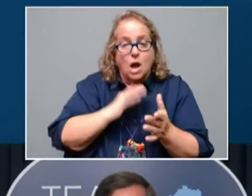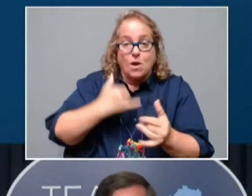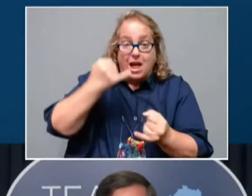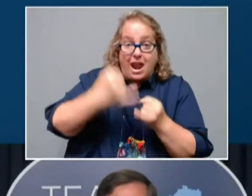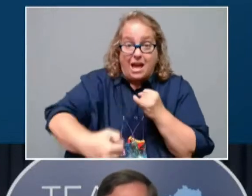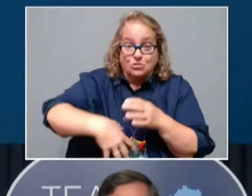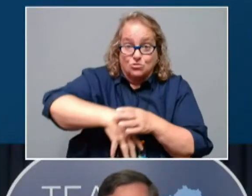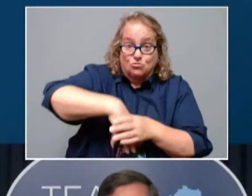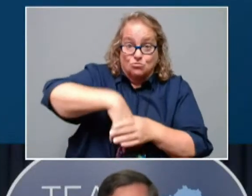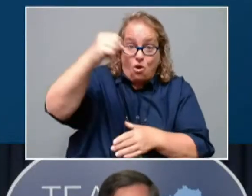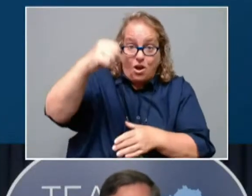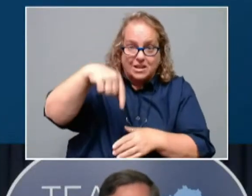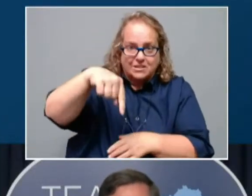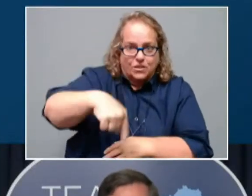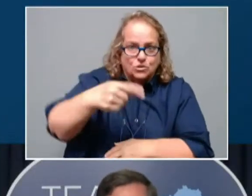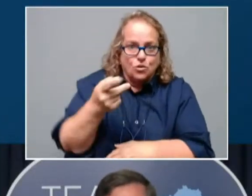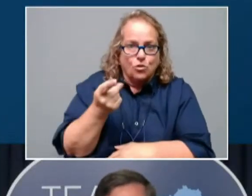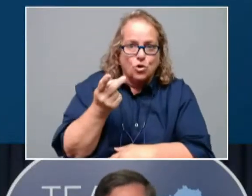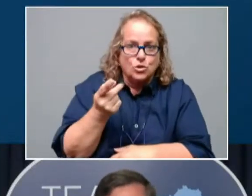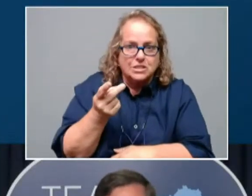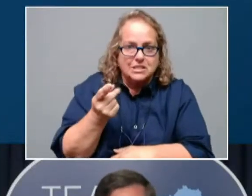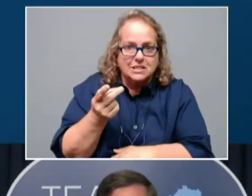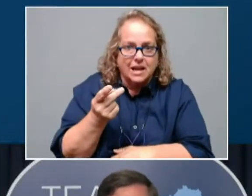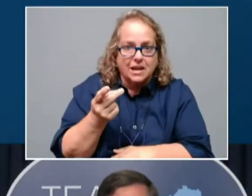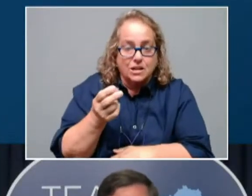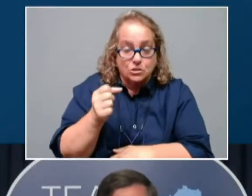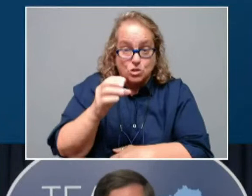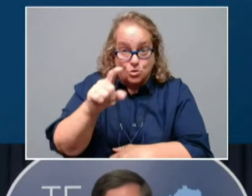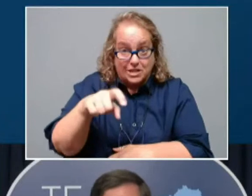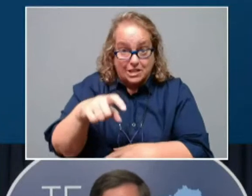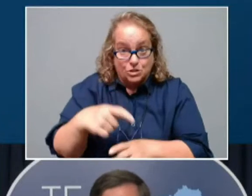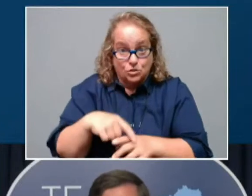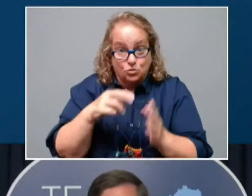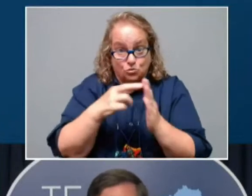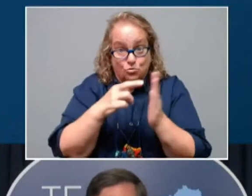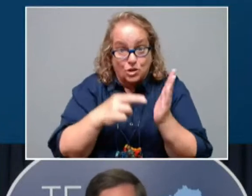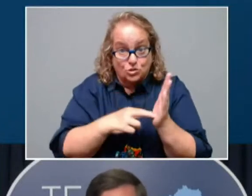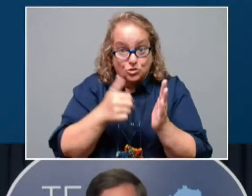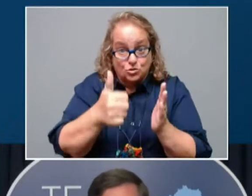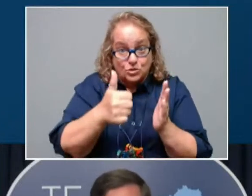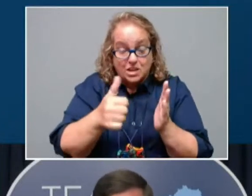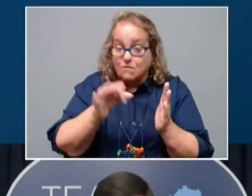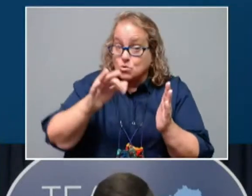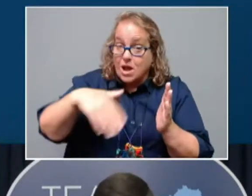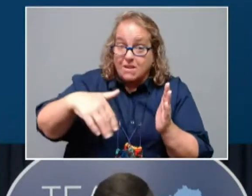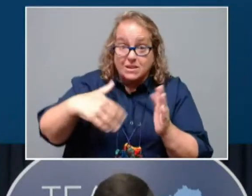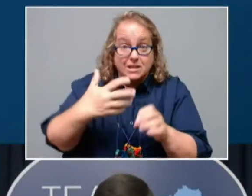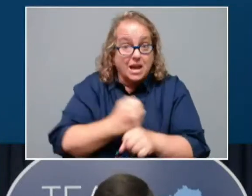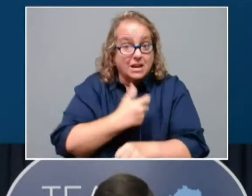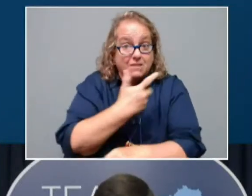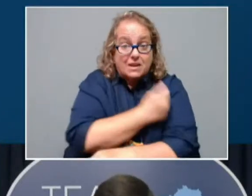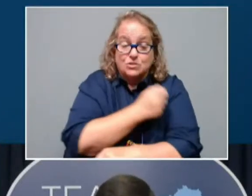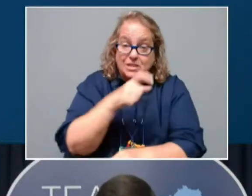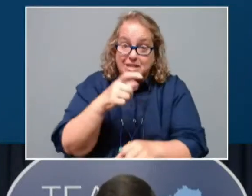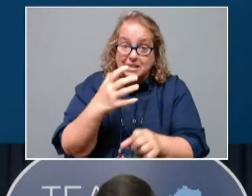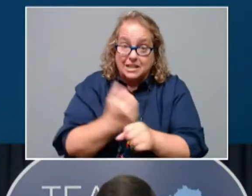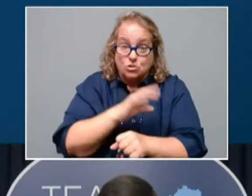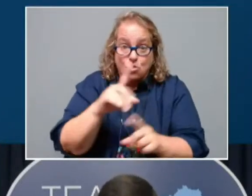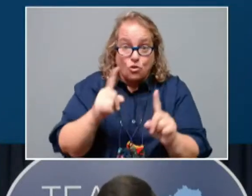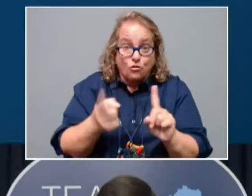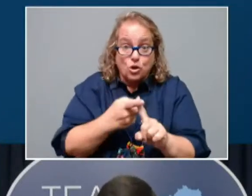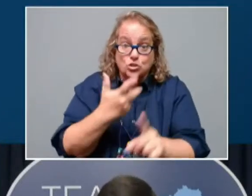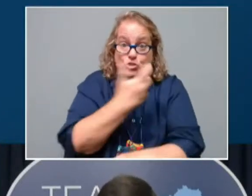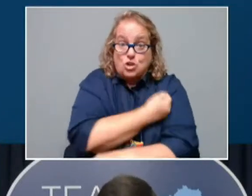Thursday. So you need to get registered. If you haven't been vaccinated, you need to get your first shot before